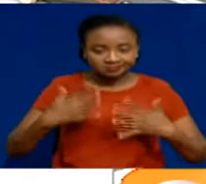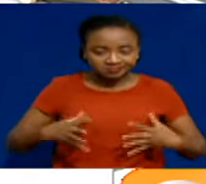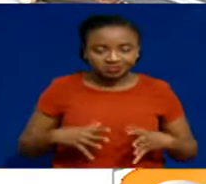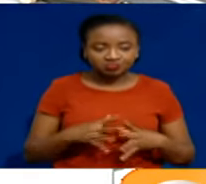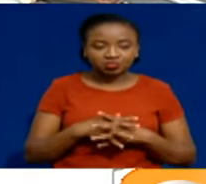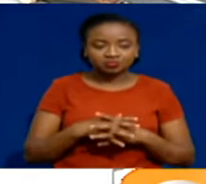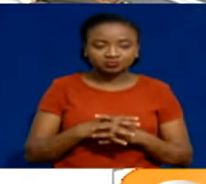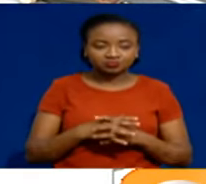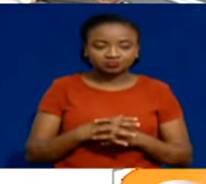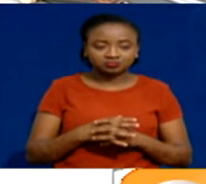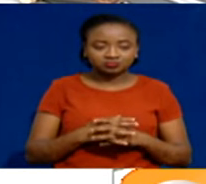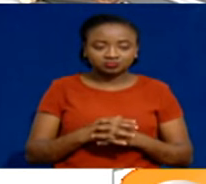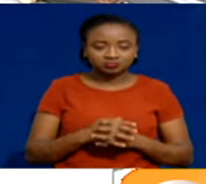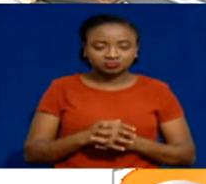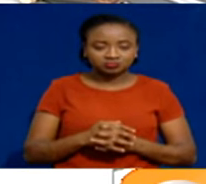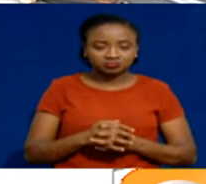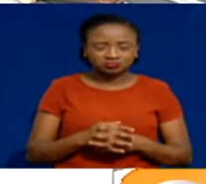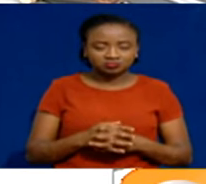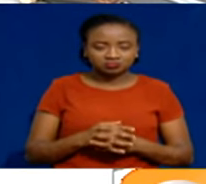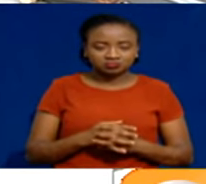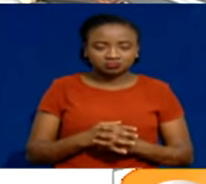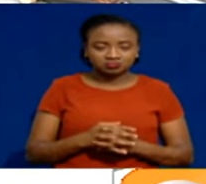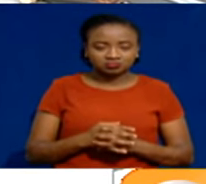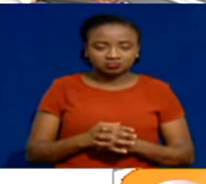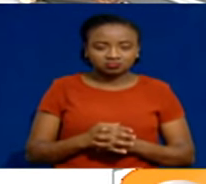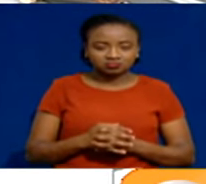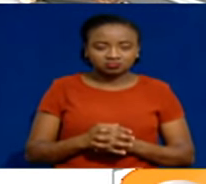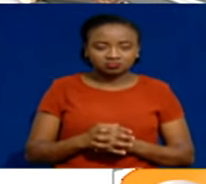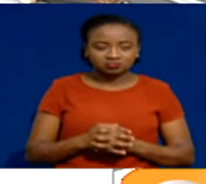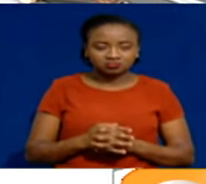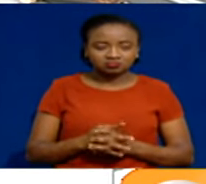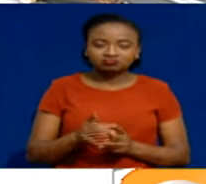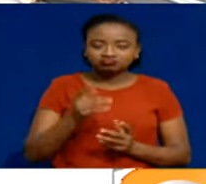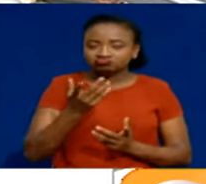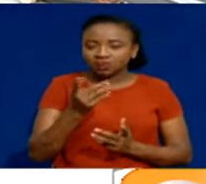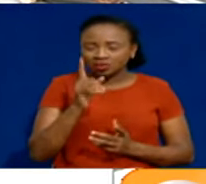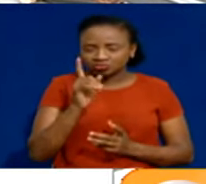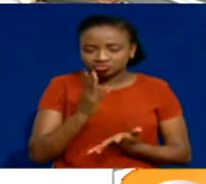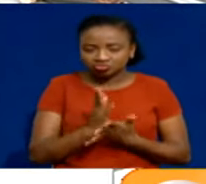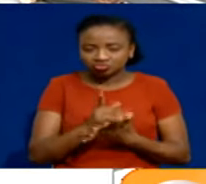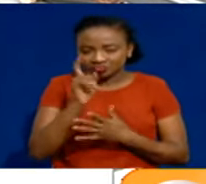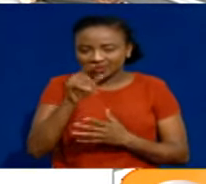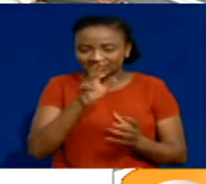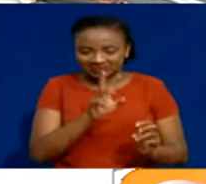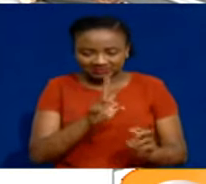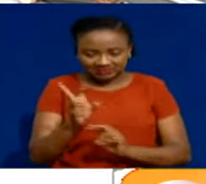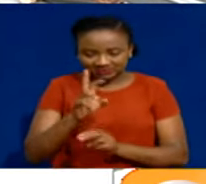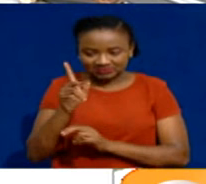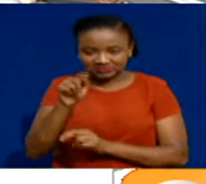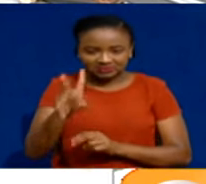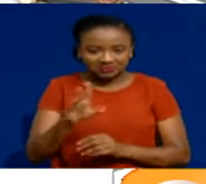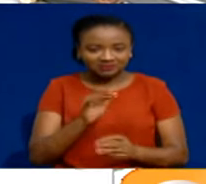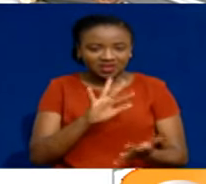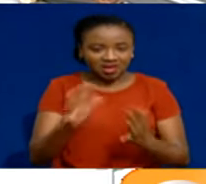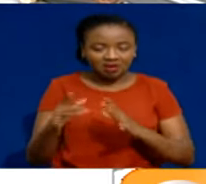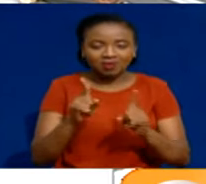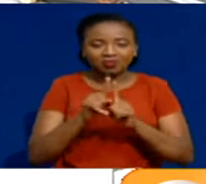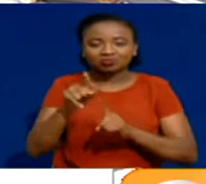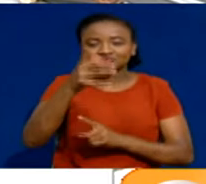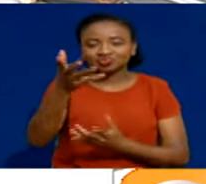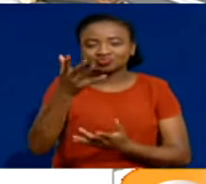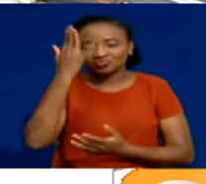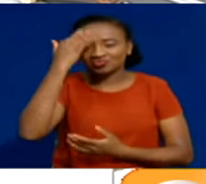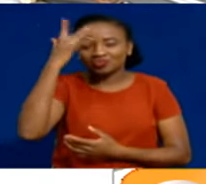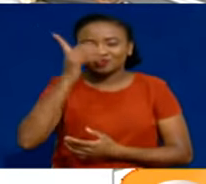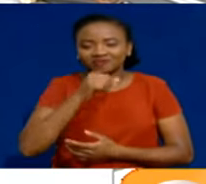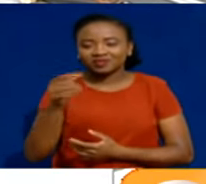ranch at Ildemar. You've hosted a lot of them. Yeah. You must be reading the tea leaves here. You must be able to know who